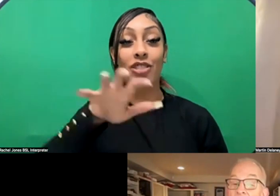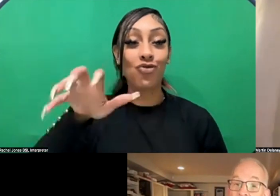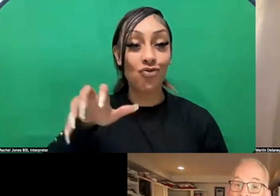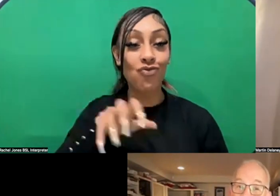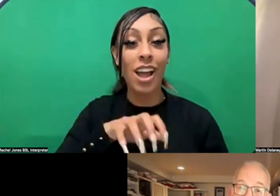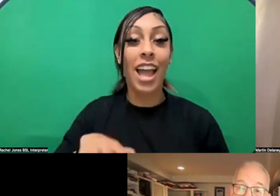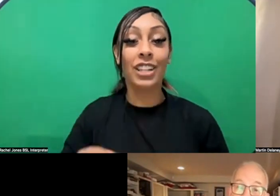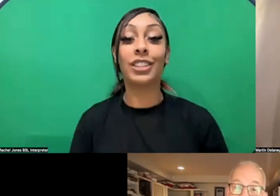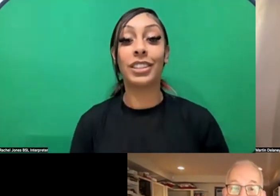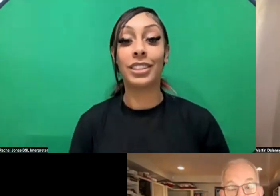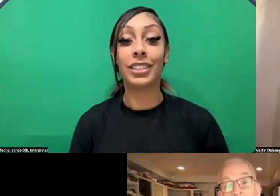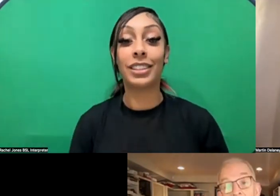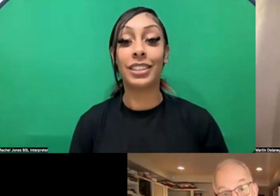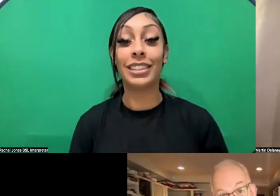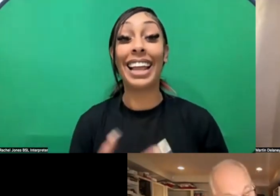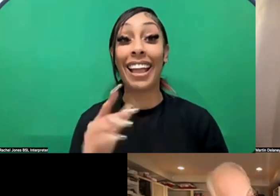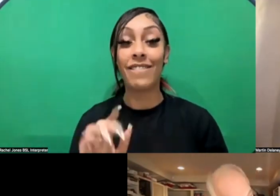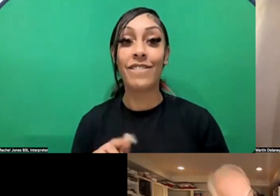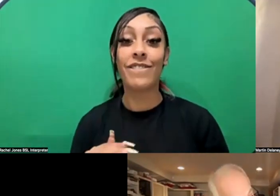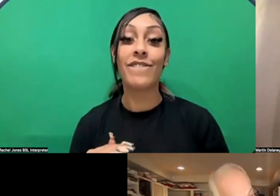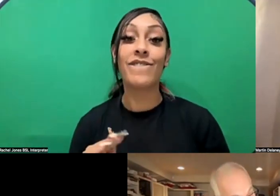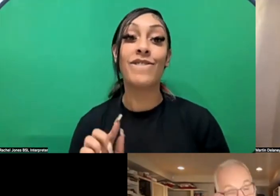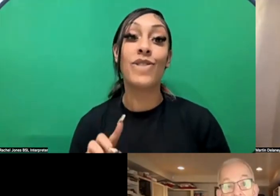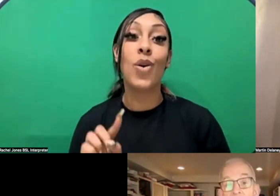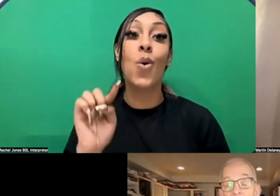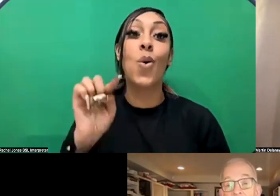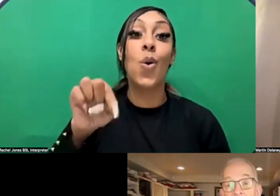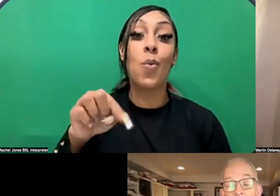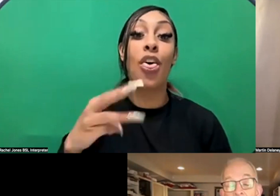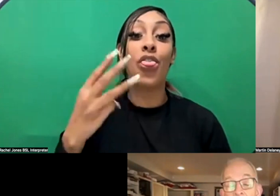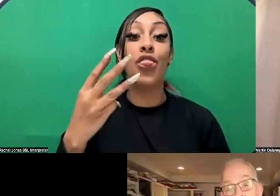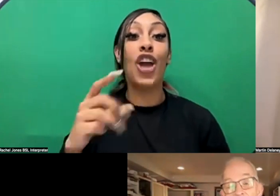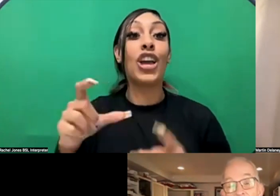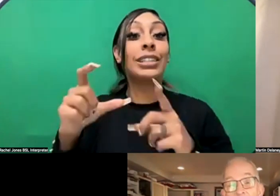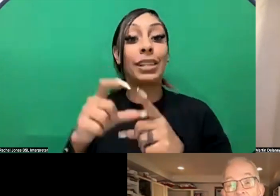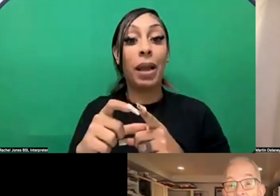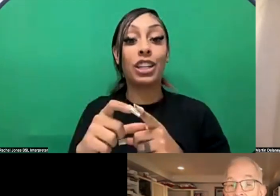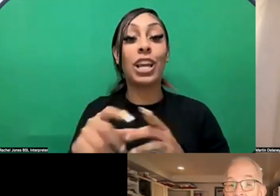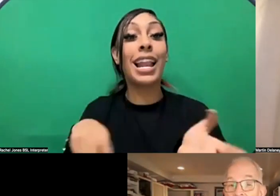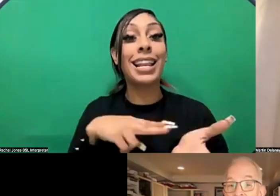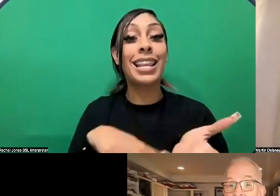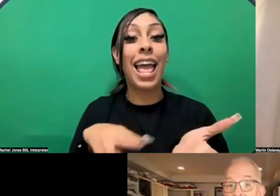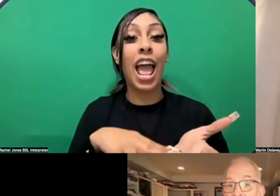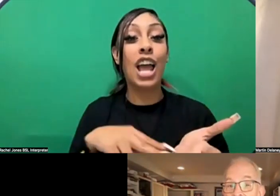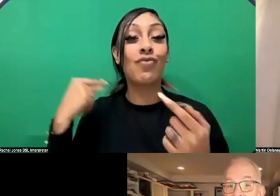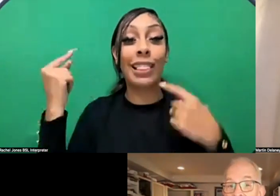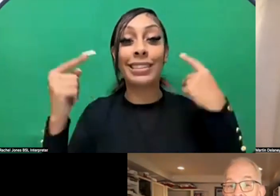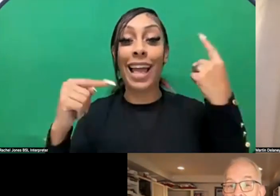And then if I tilt my finger forward, the third dimension, I change from a natural sounding hi-hat